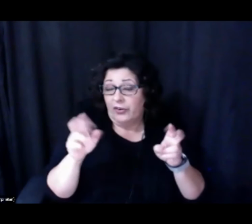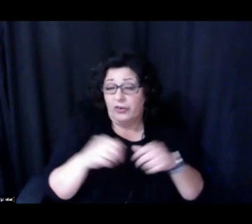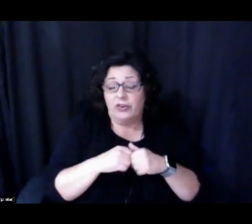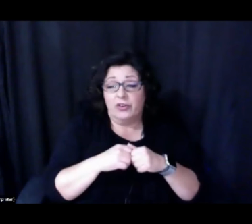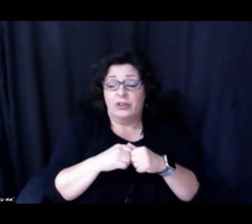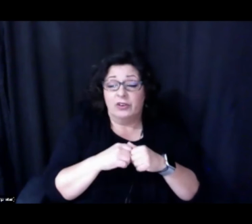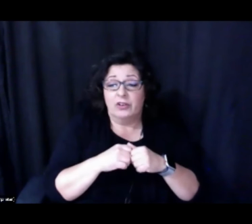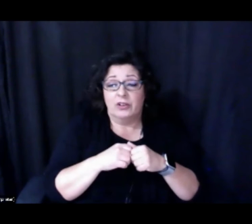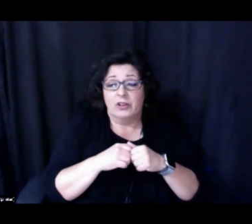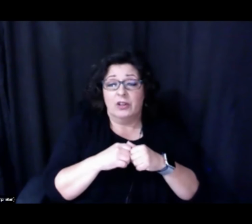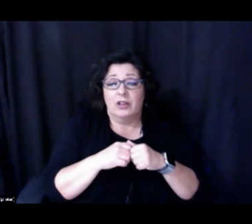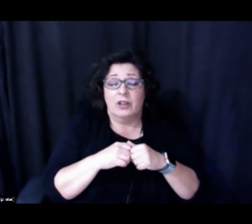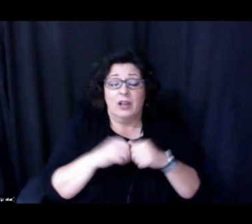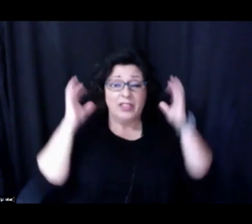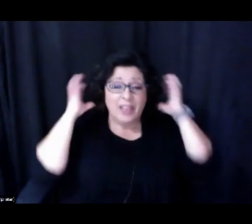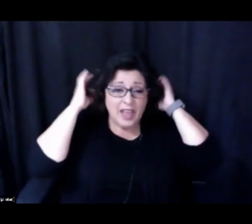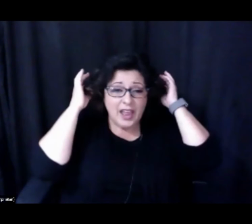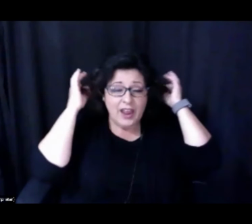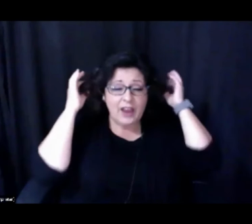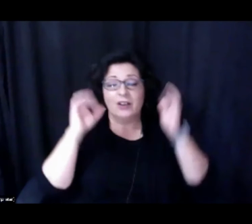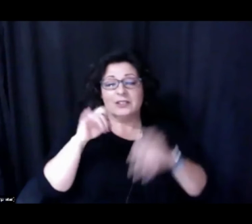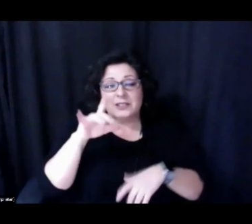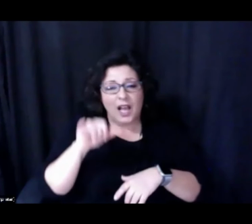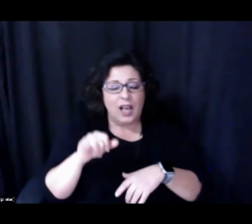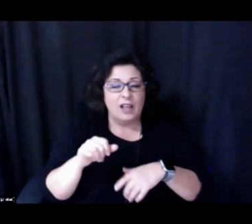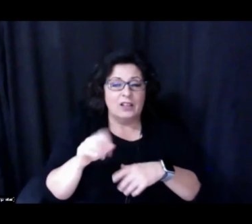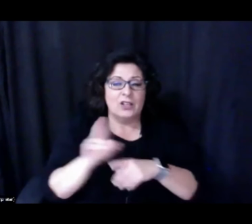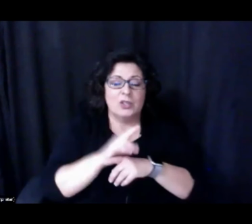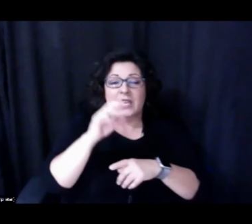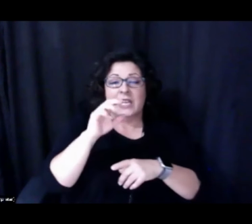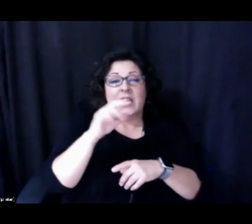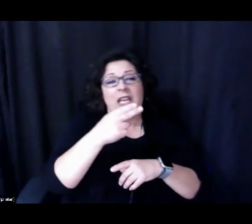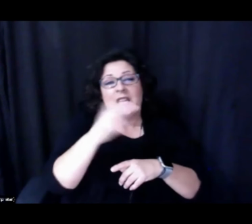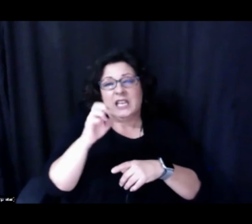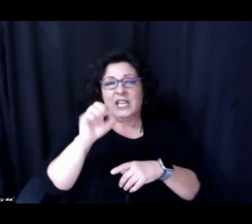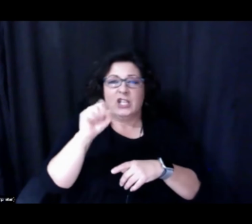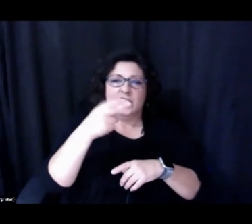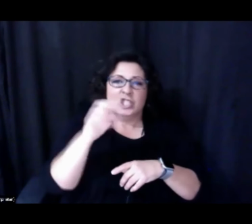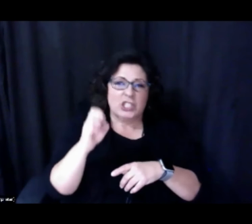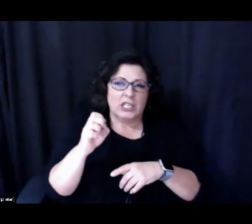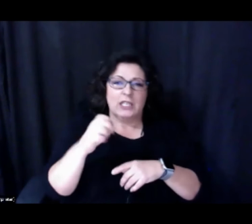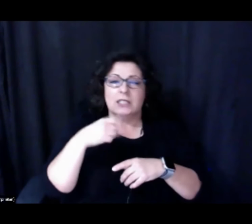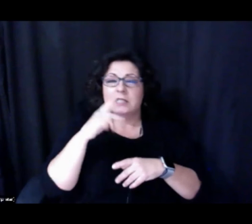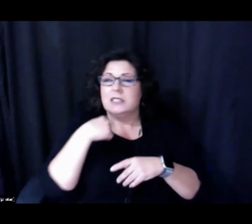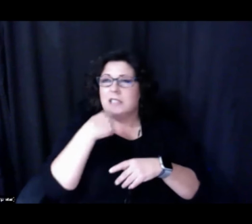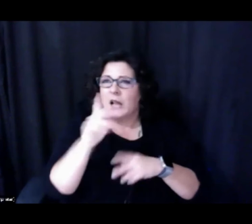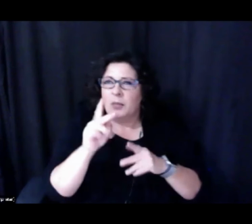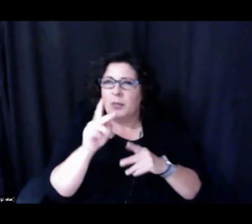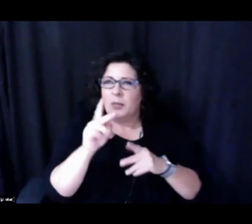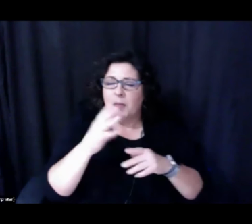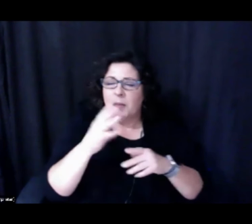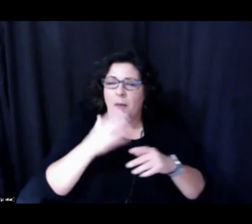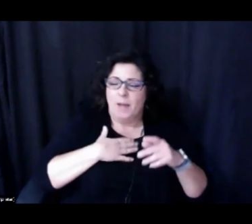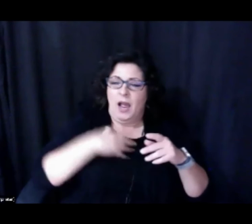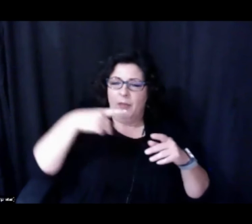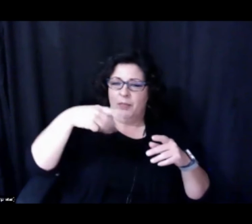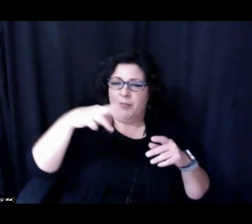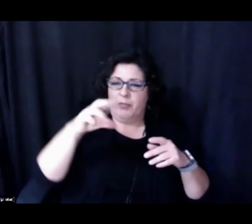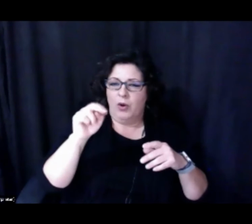Yeah. The hairstyle, using she, her pronouns, telling people my pronouns, being